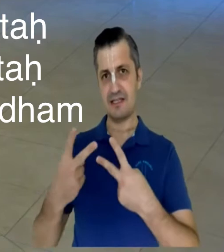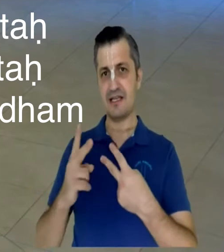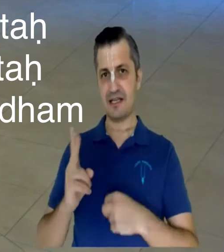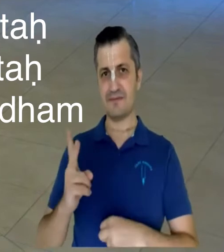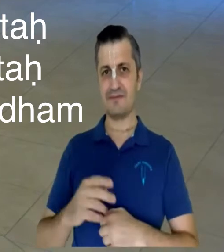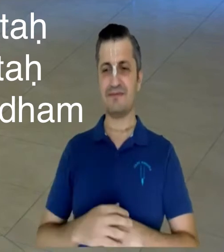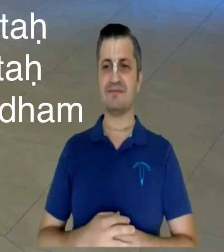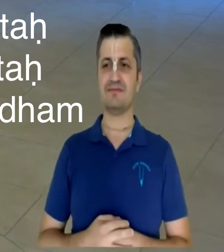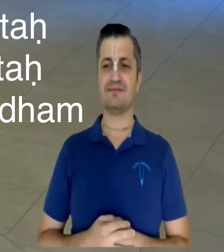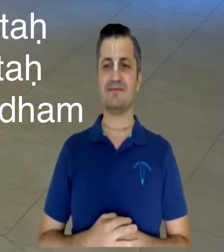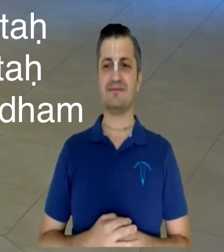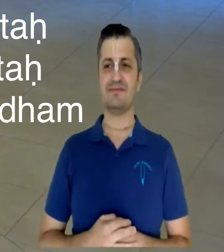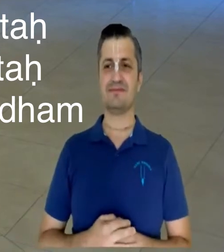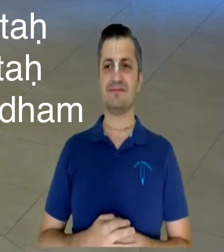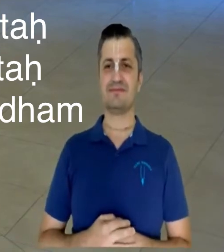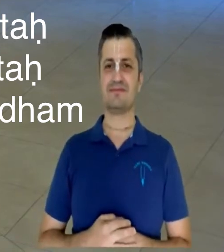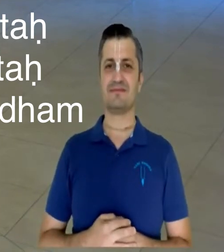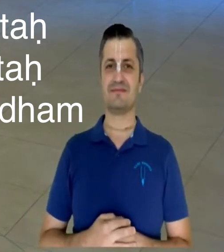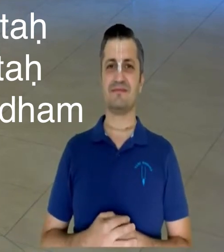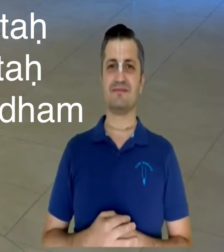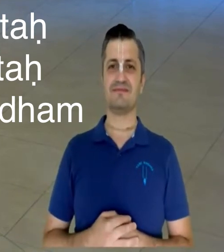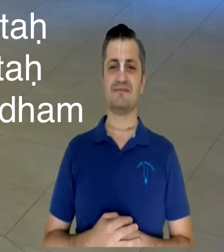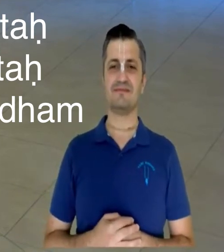Praninam Deham Asrita